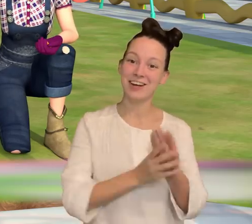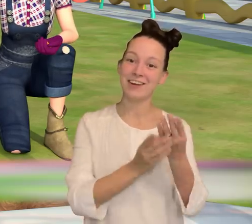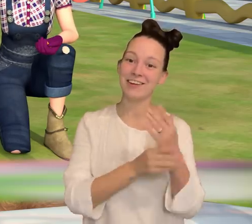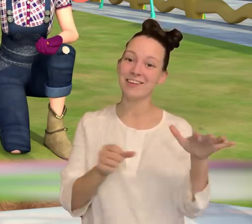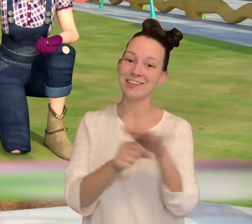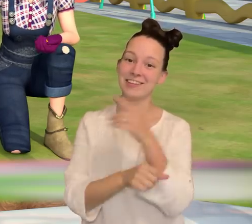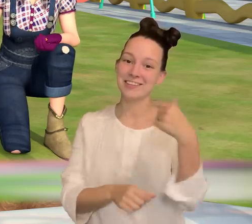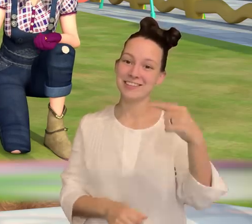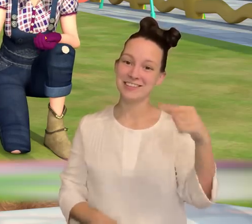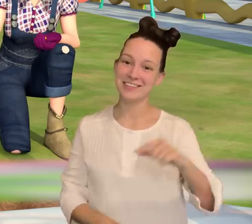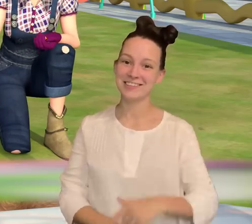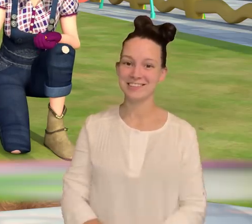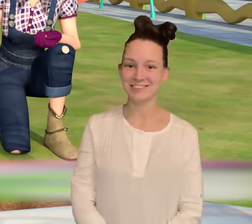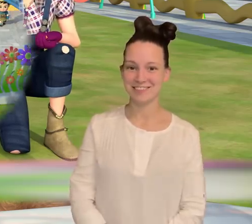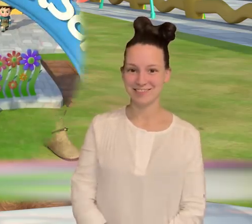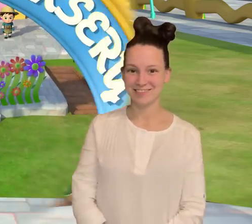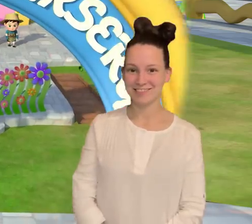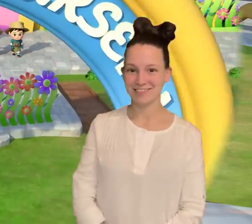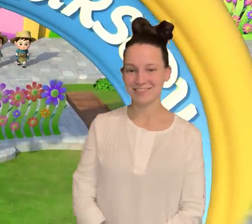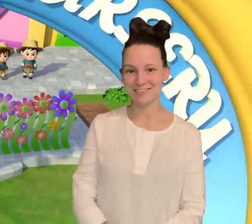Garden full of green